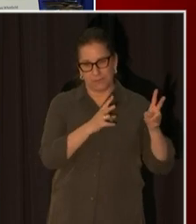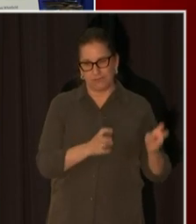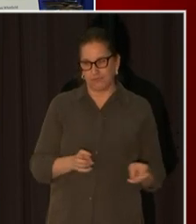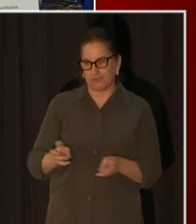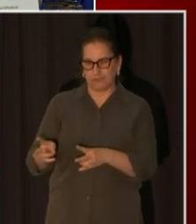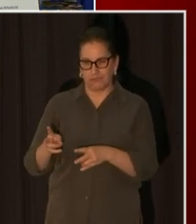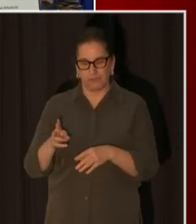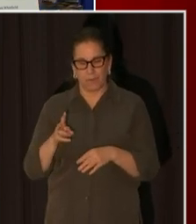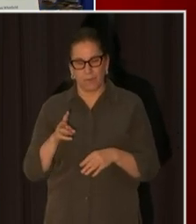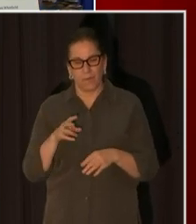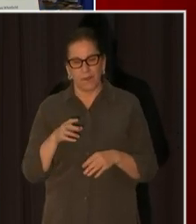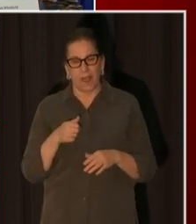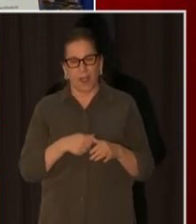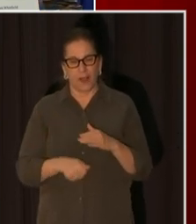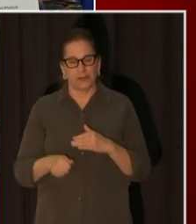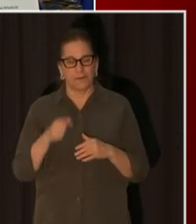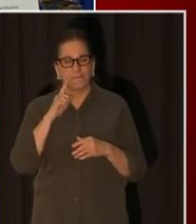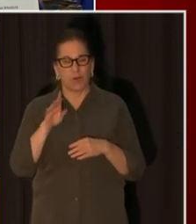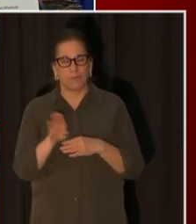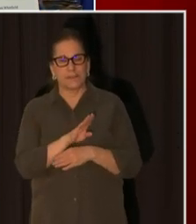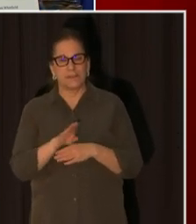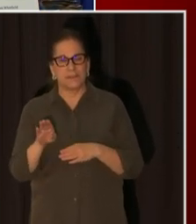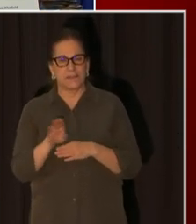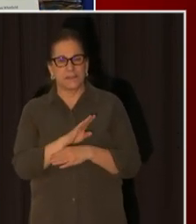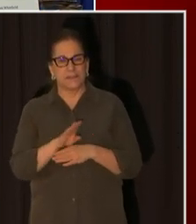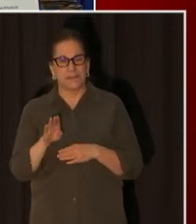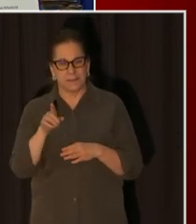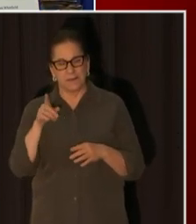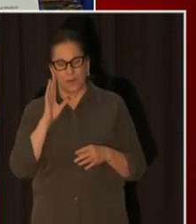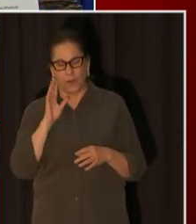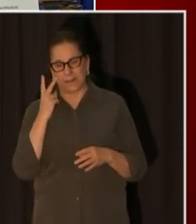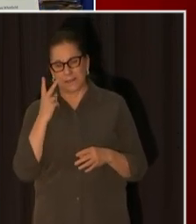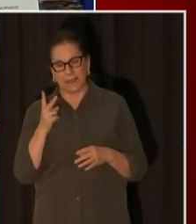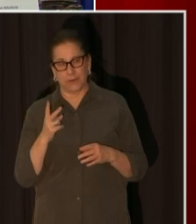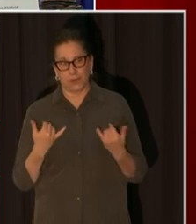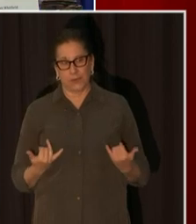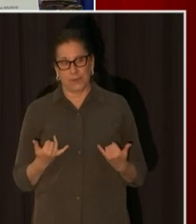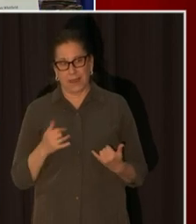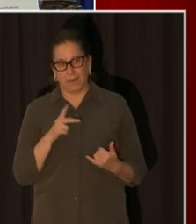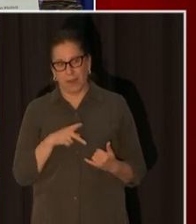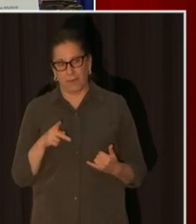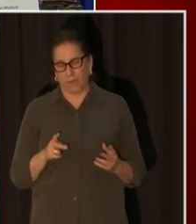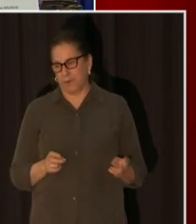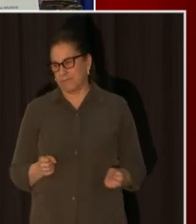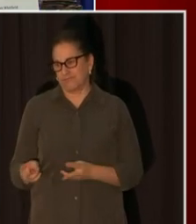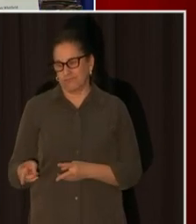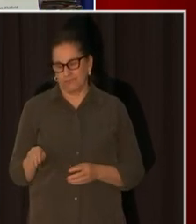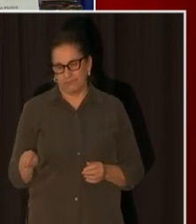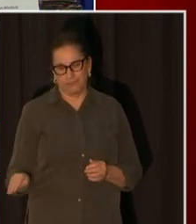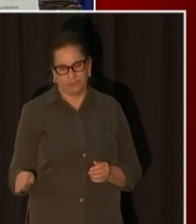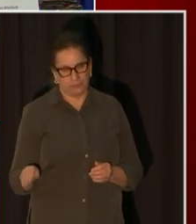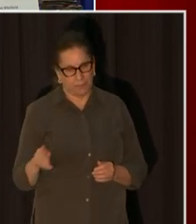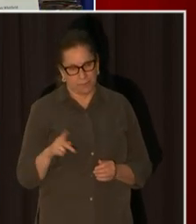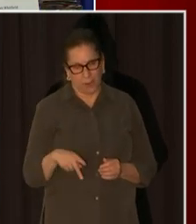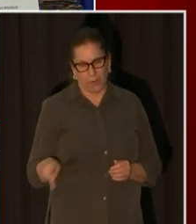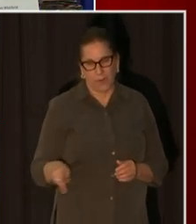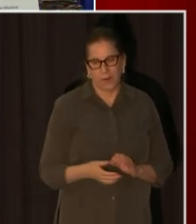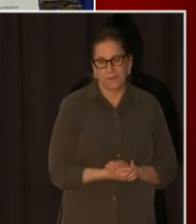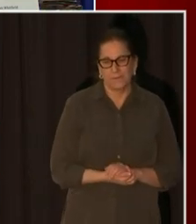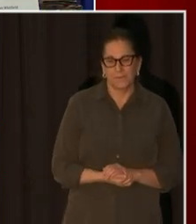Census 2020. Not just one color, not just, all businesses,